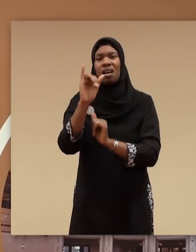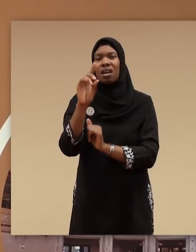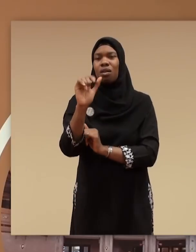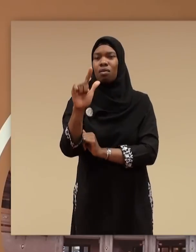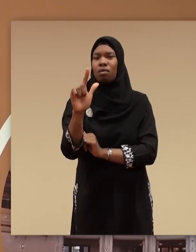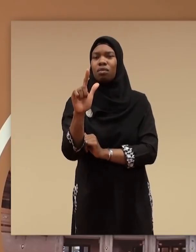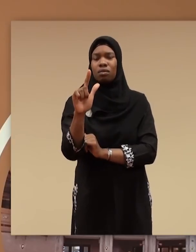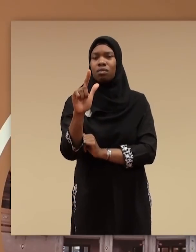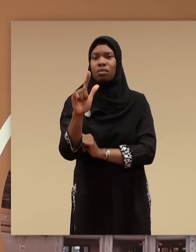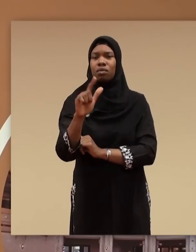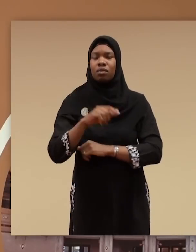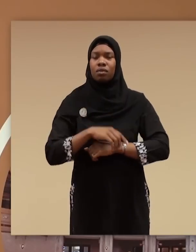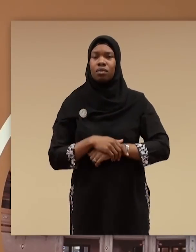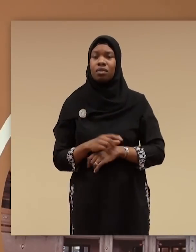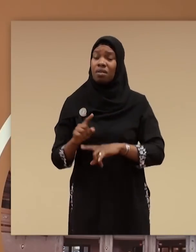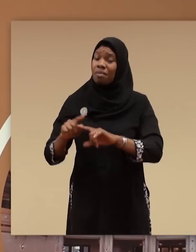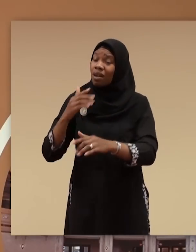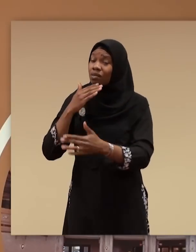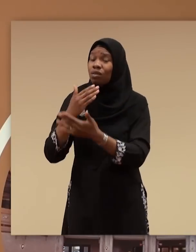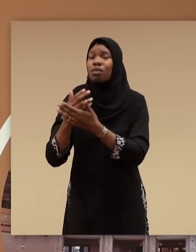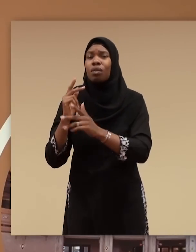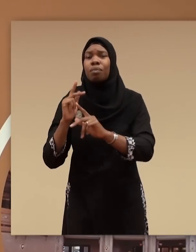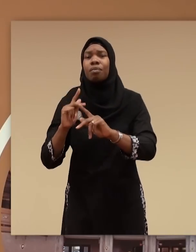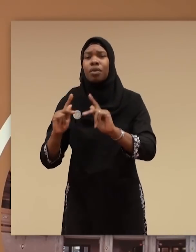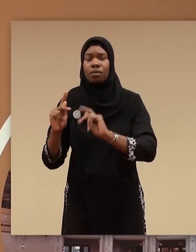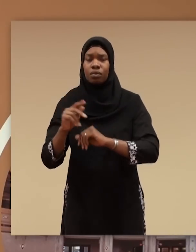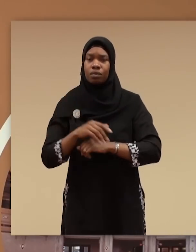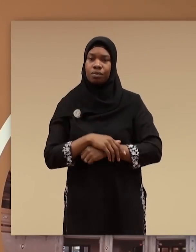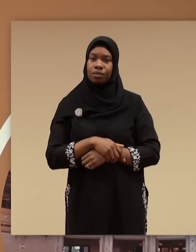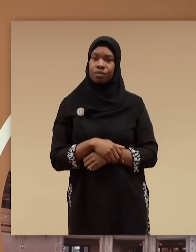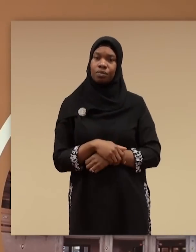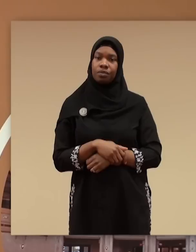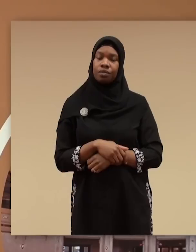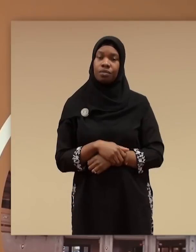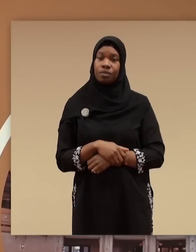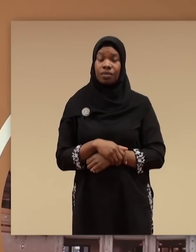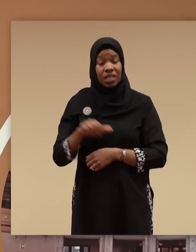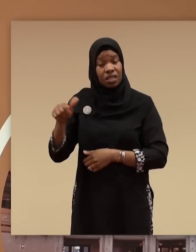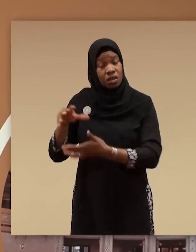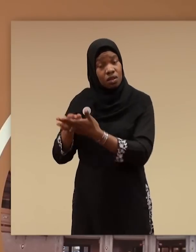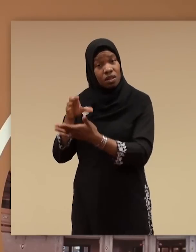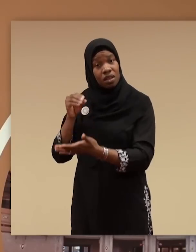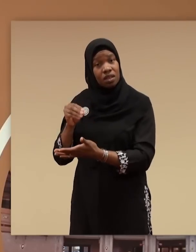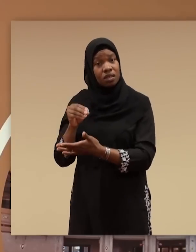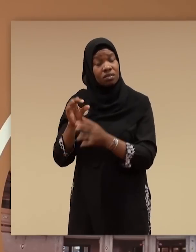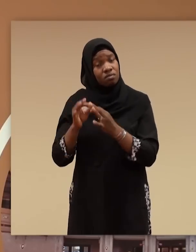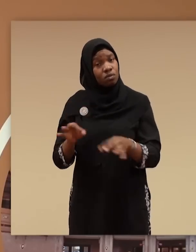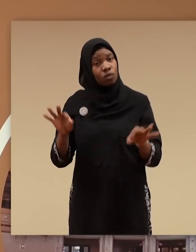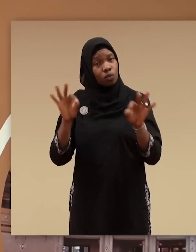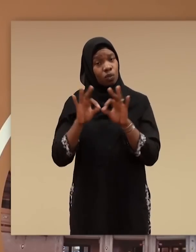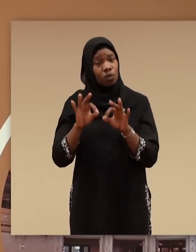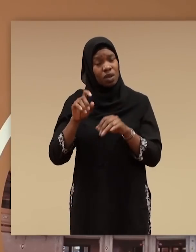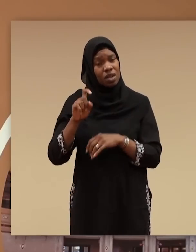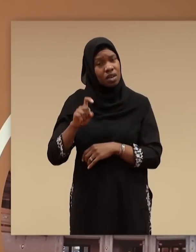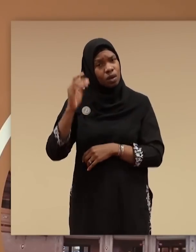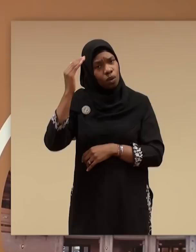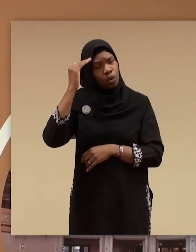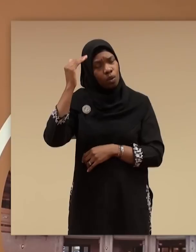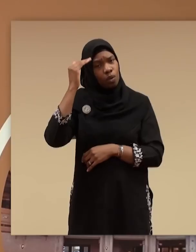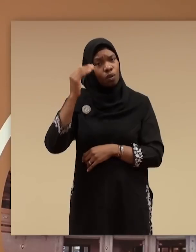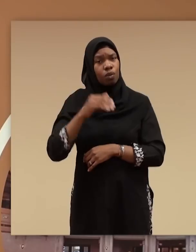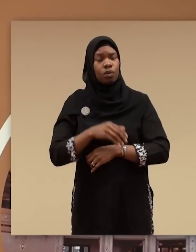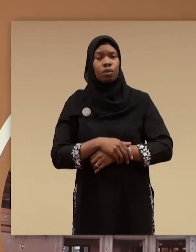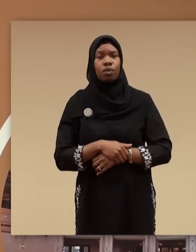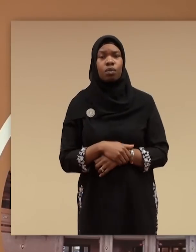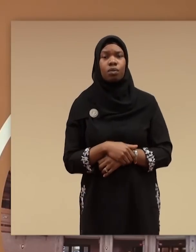And this is another lesson we need to know. In humanity, There's people who are followers of